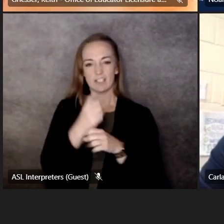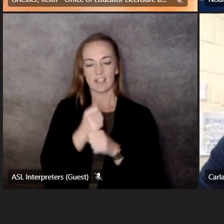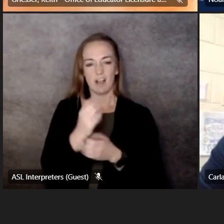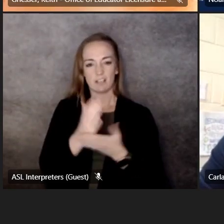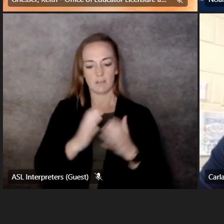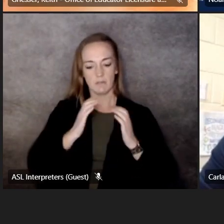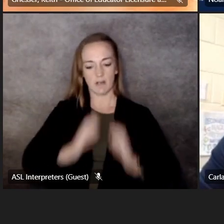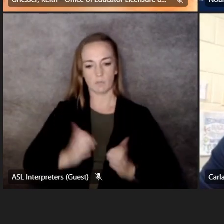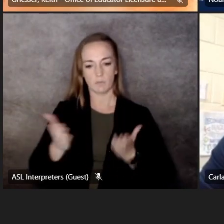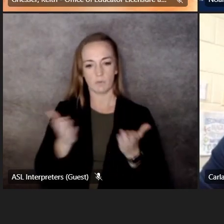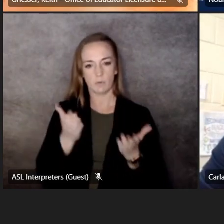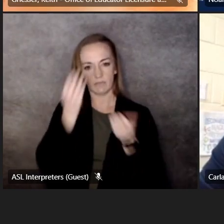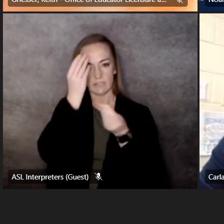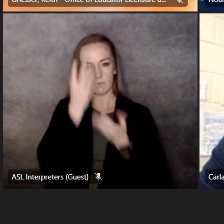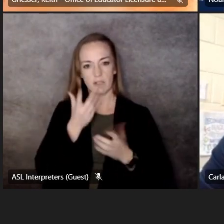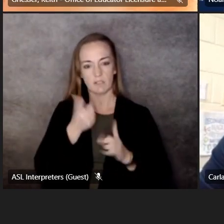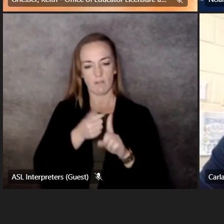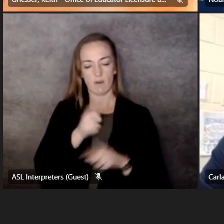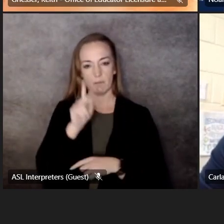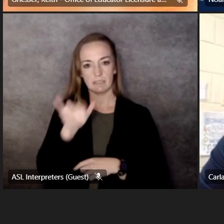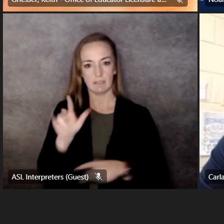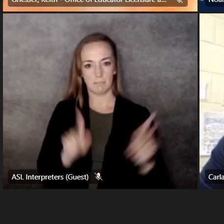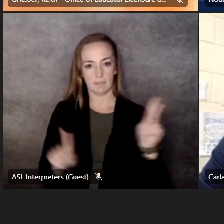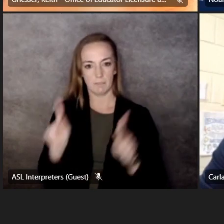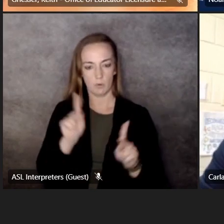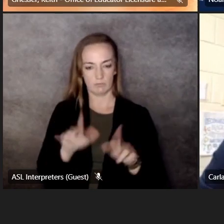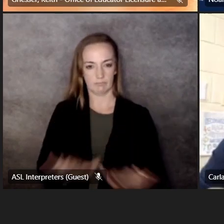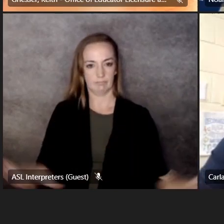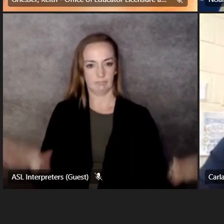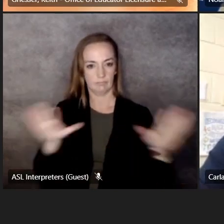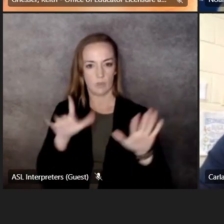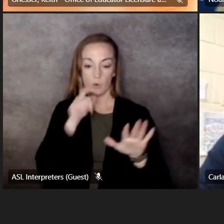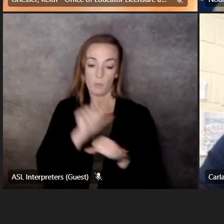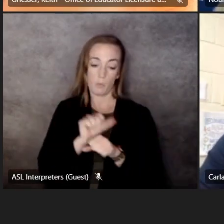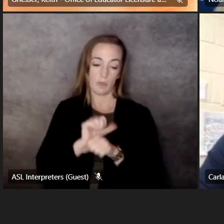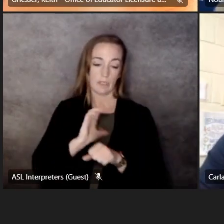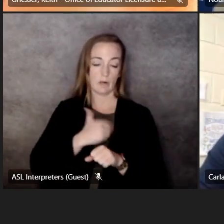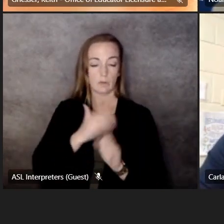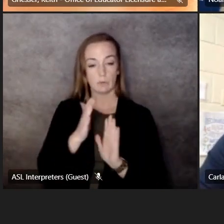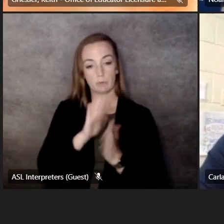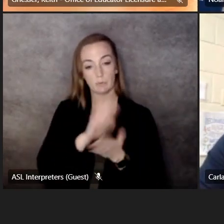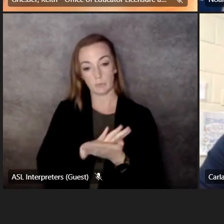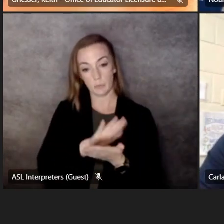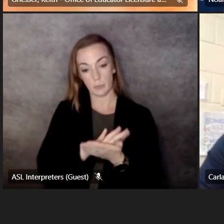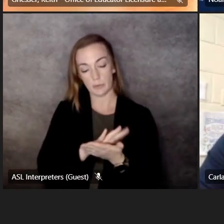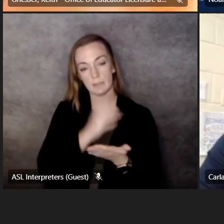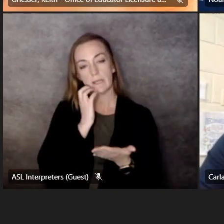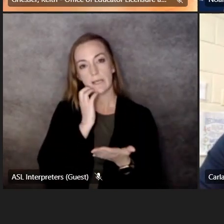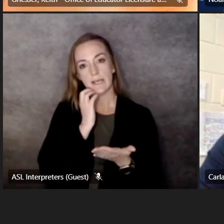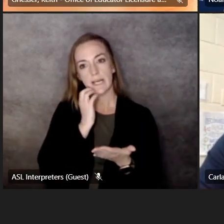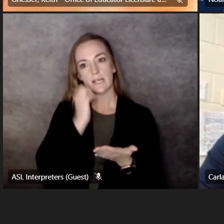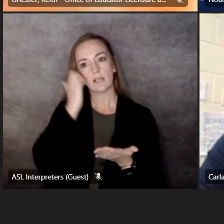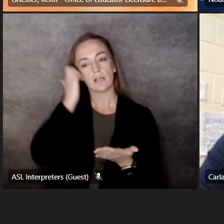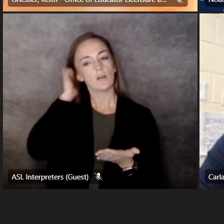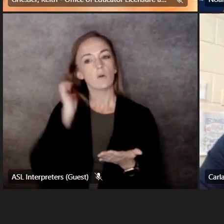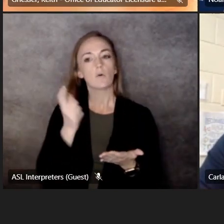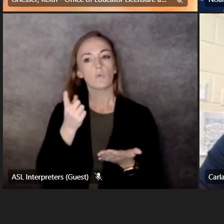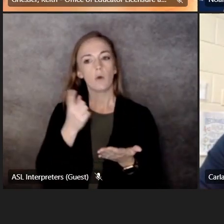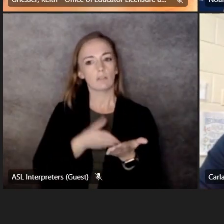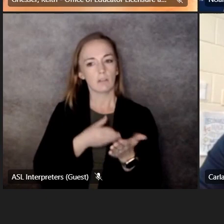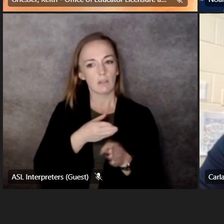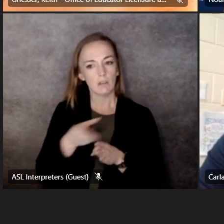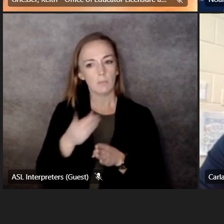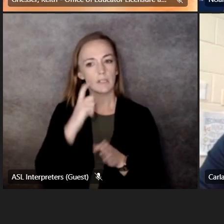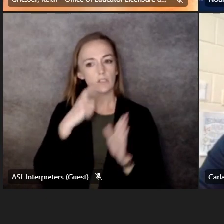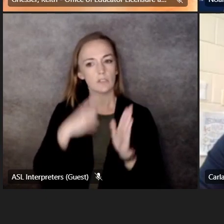from Kentuckians and people that work in our schools. And one of the areas that was revealing on that was that our teachers don't know a